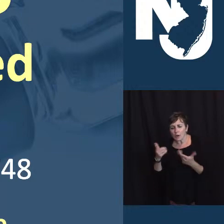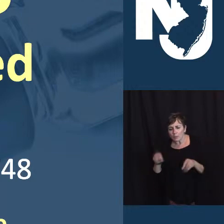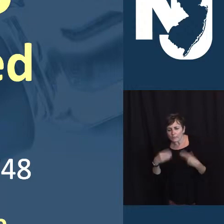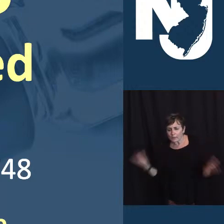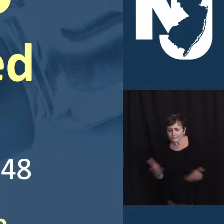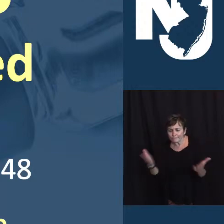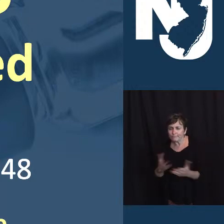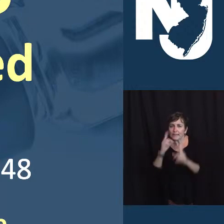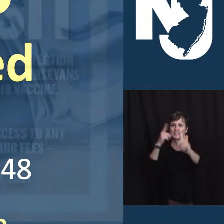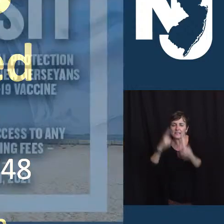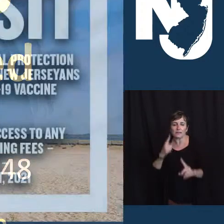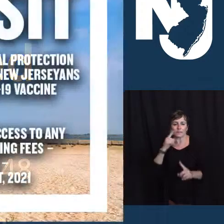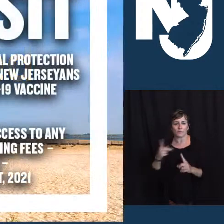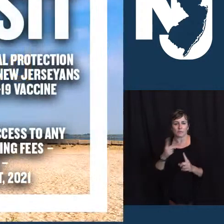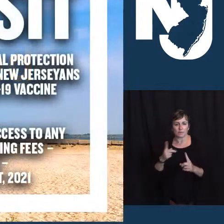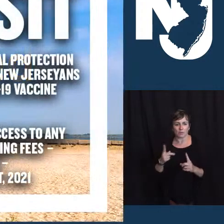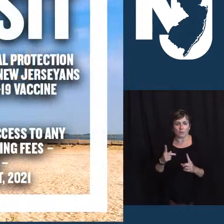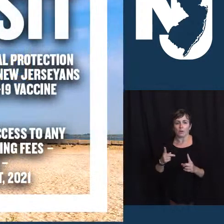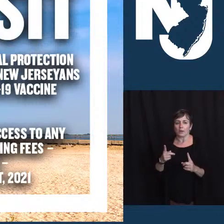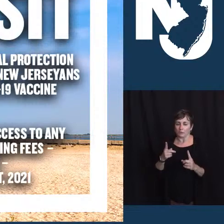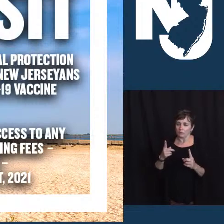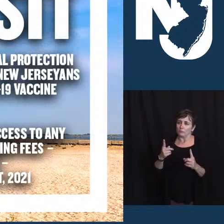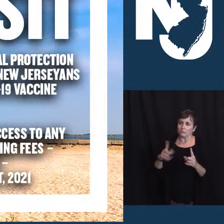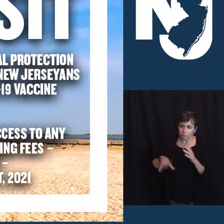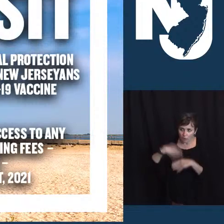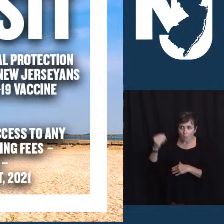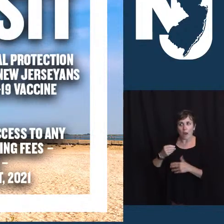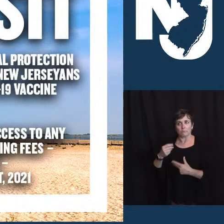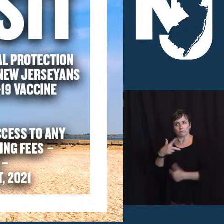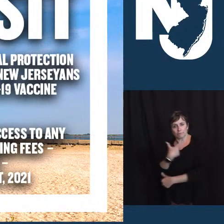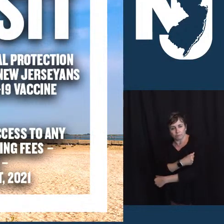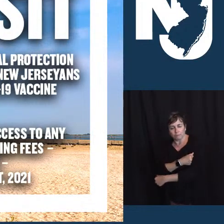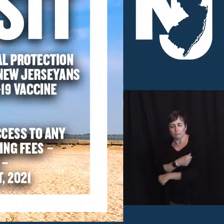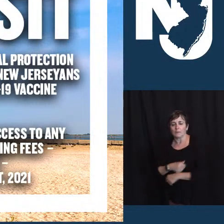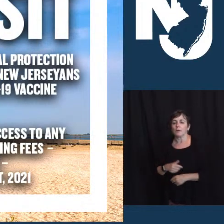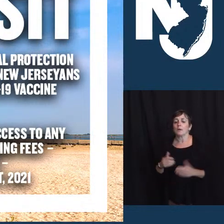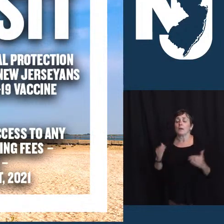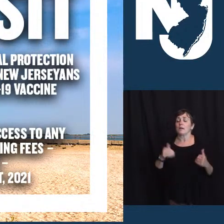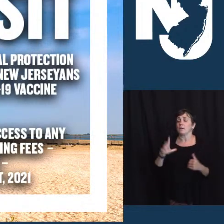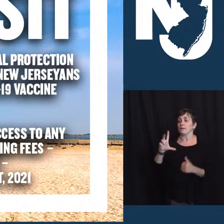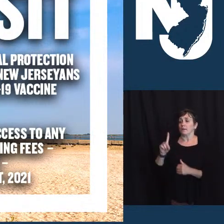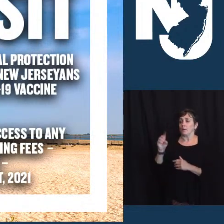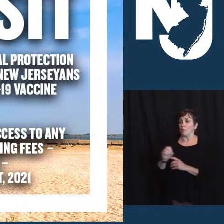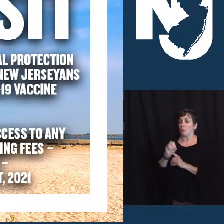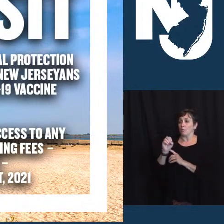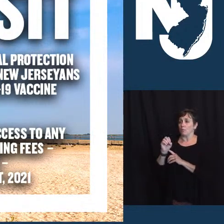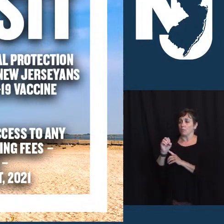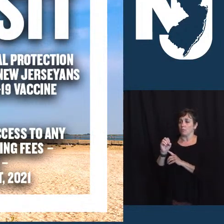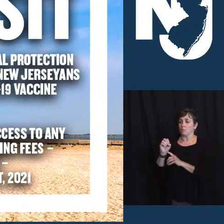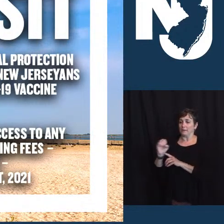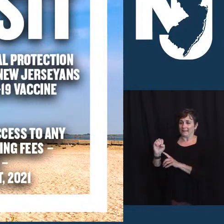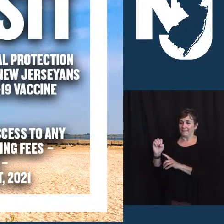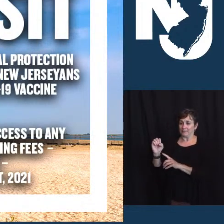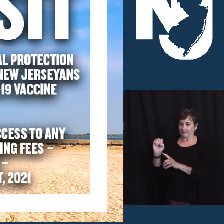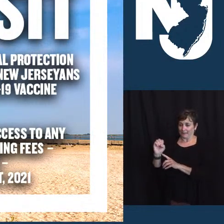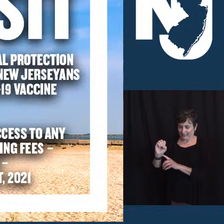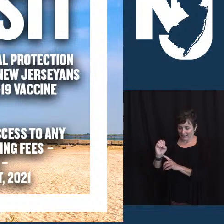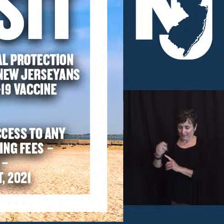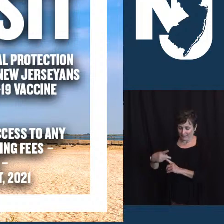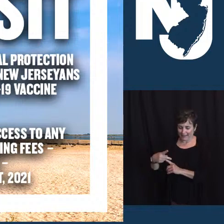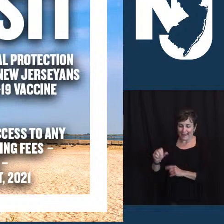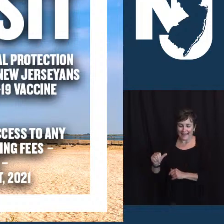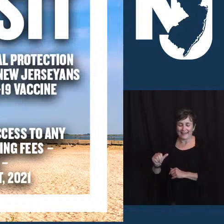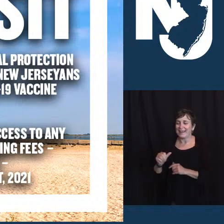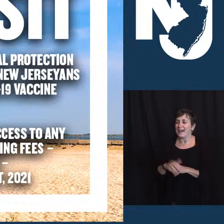vaccinated. One of those is the Department of Environmental Protection's Vax and Visit program, which